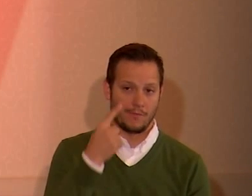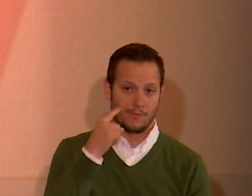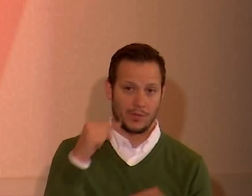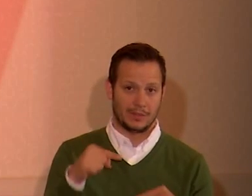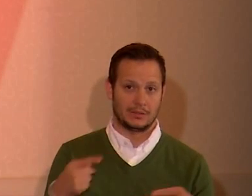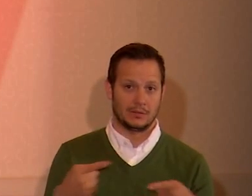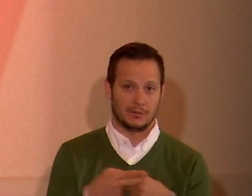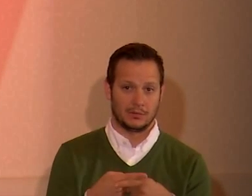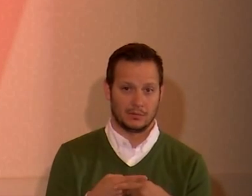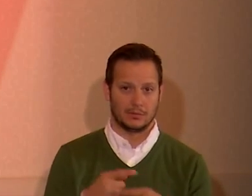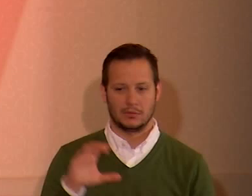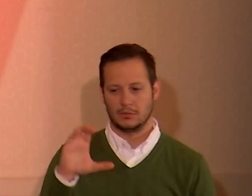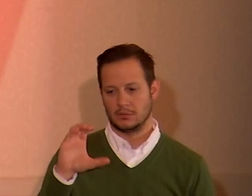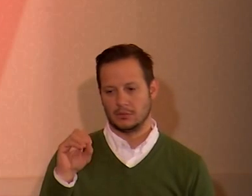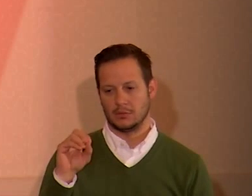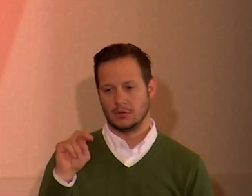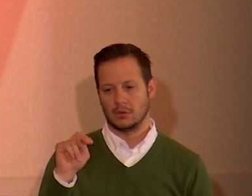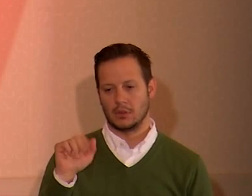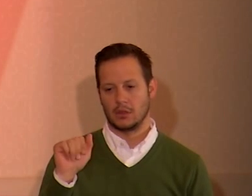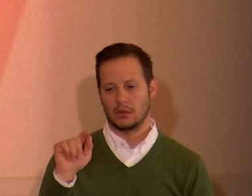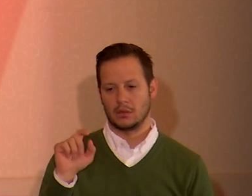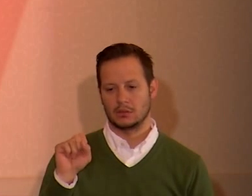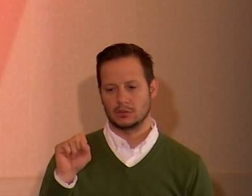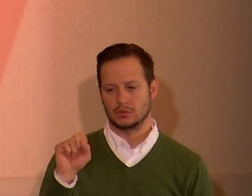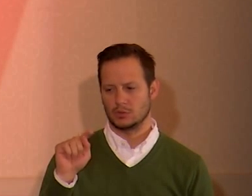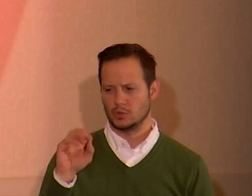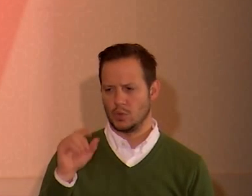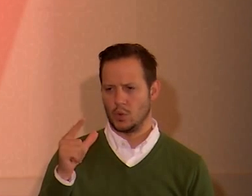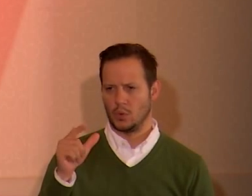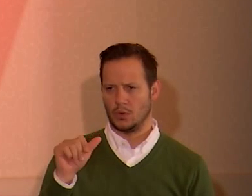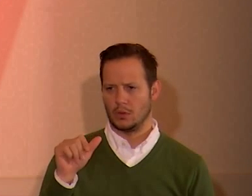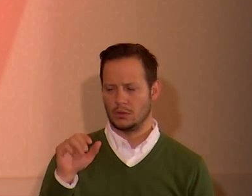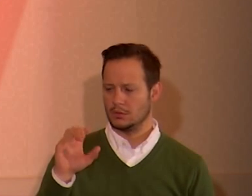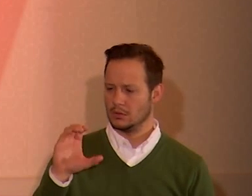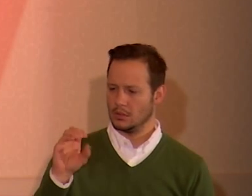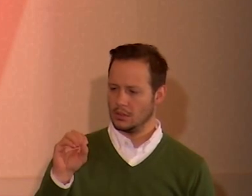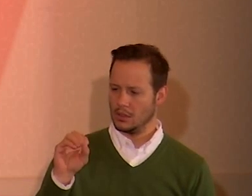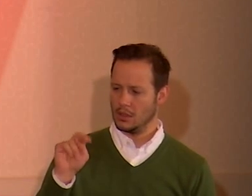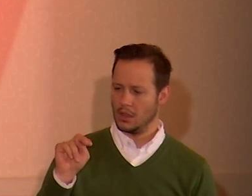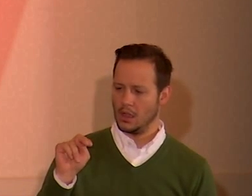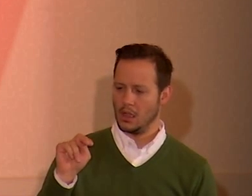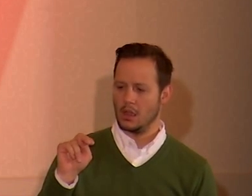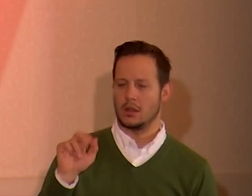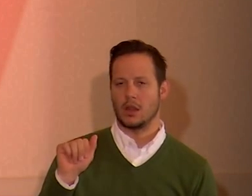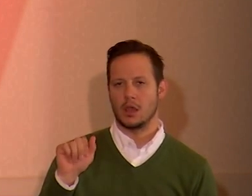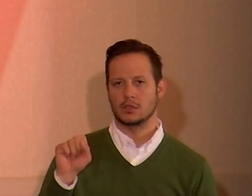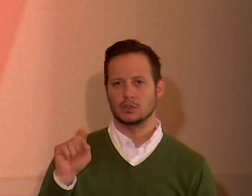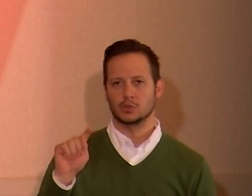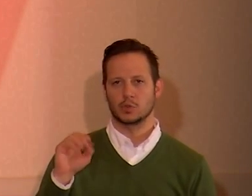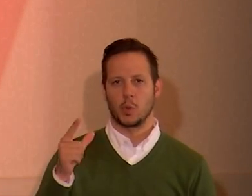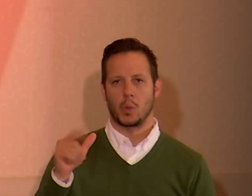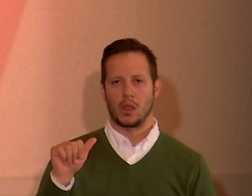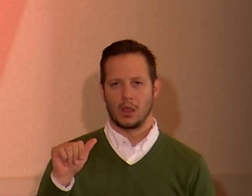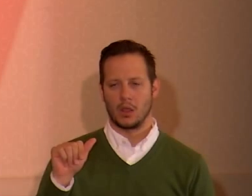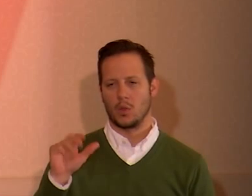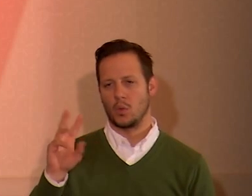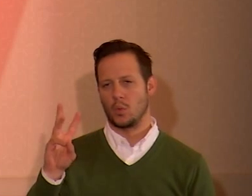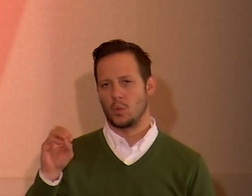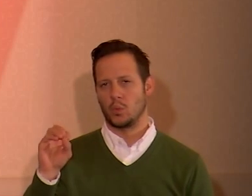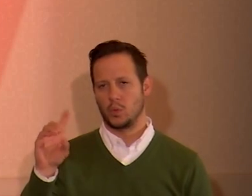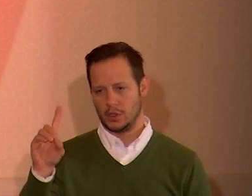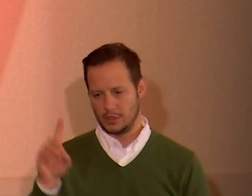conflict, Conestoga Wood. You'll get that later. Whatever you think of Citizens United, at